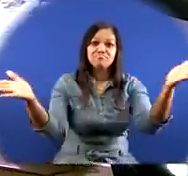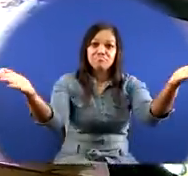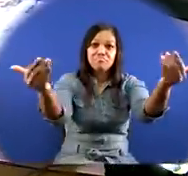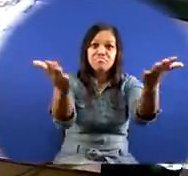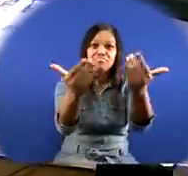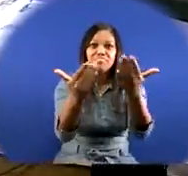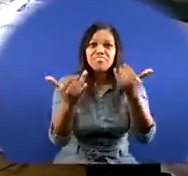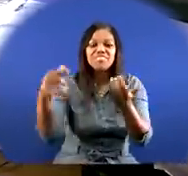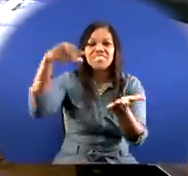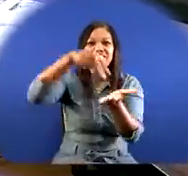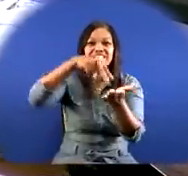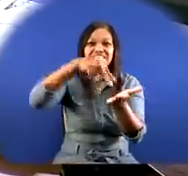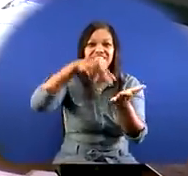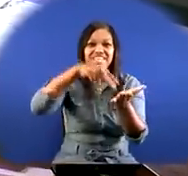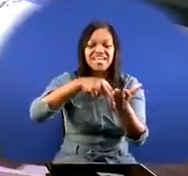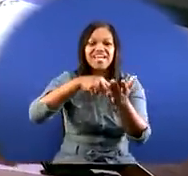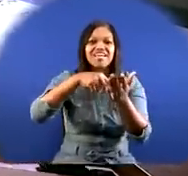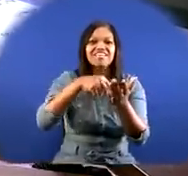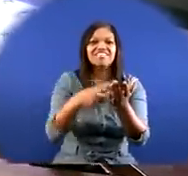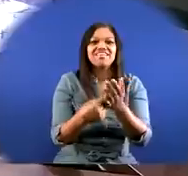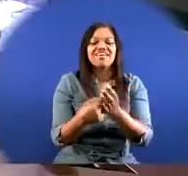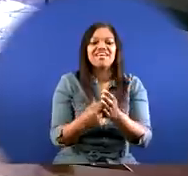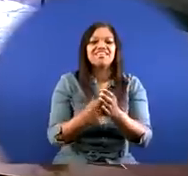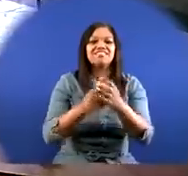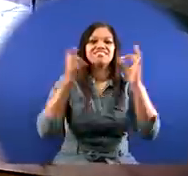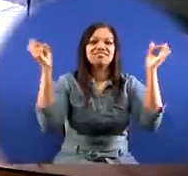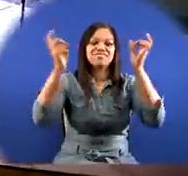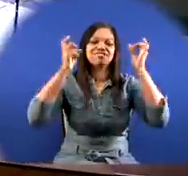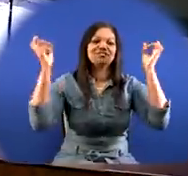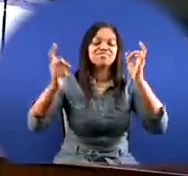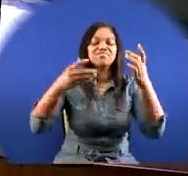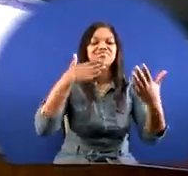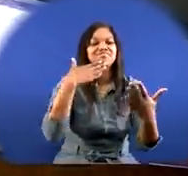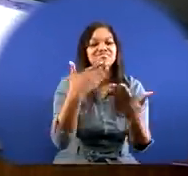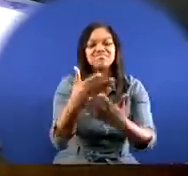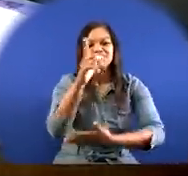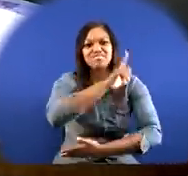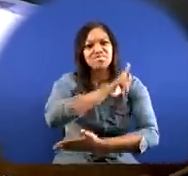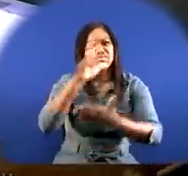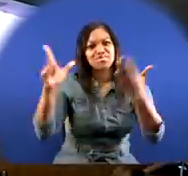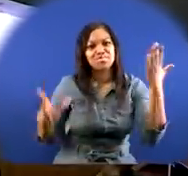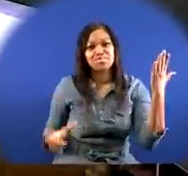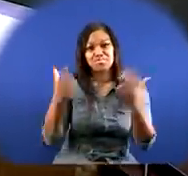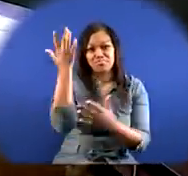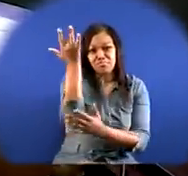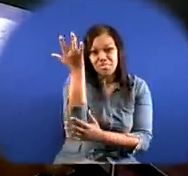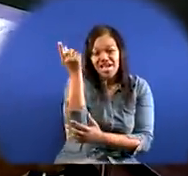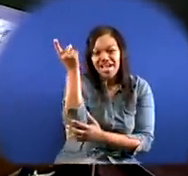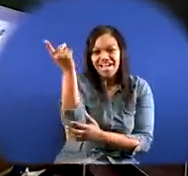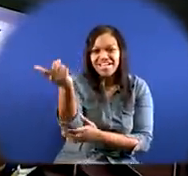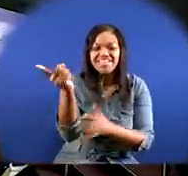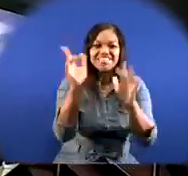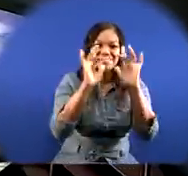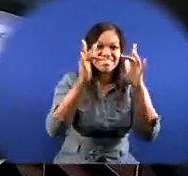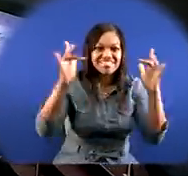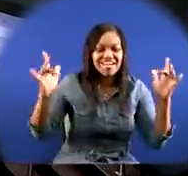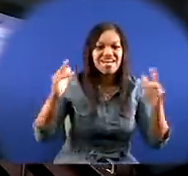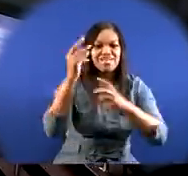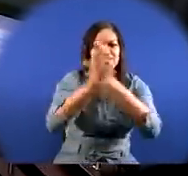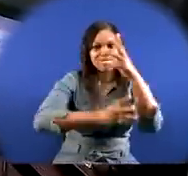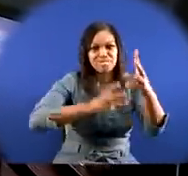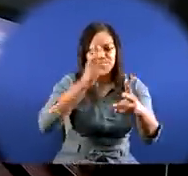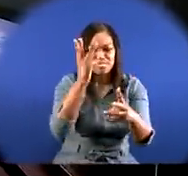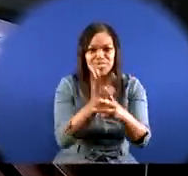our Savior, the goodness of our Lord? For he is the light of the world who stepped down into darkness. He